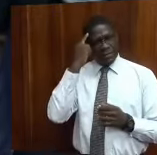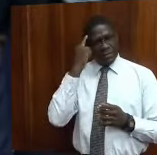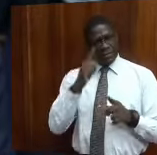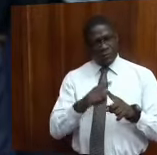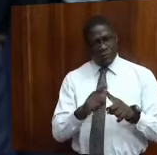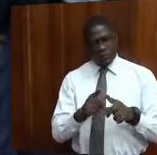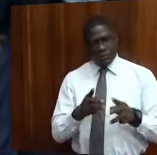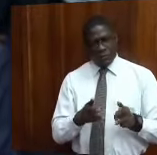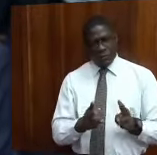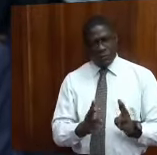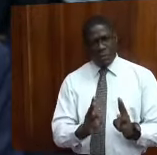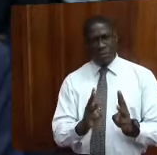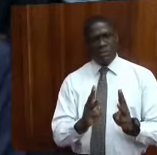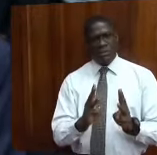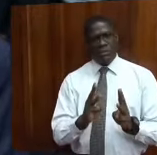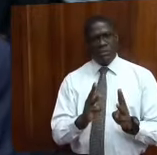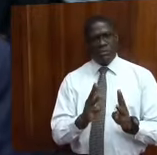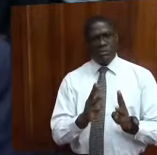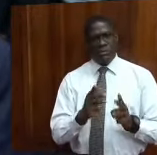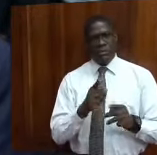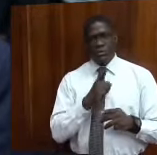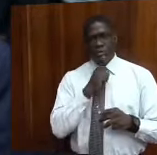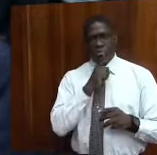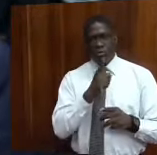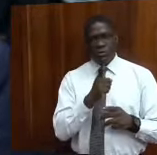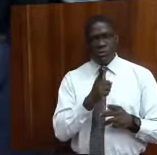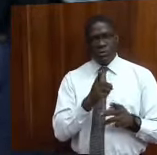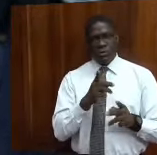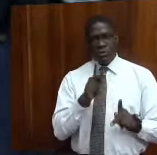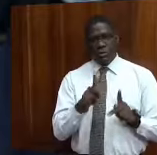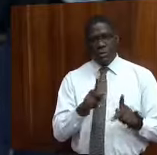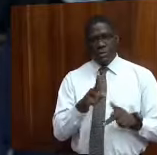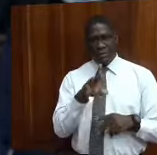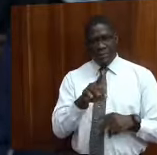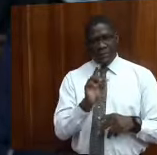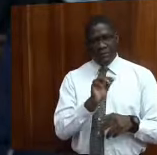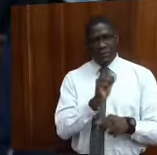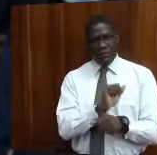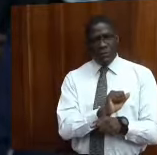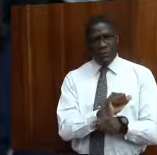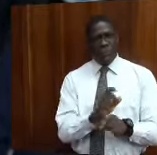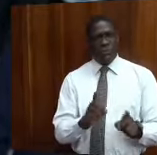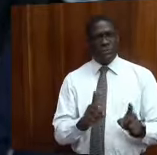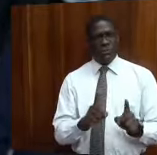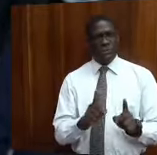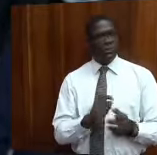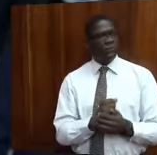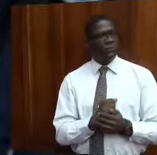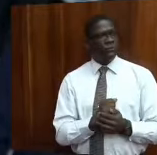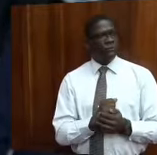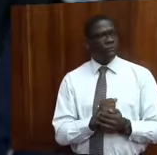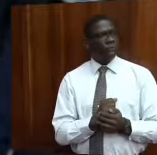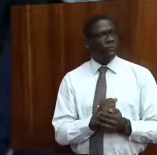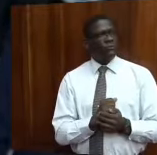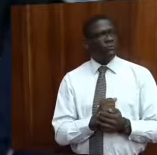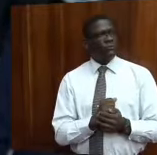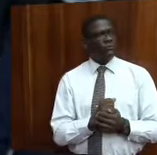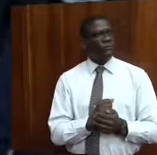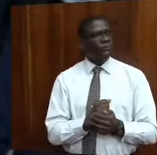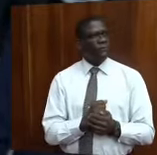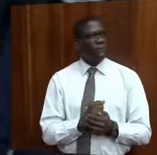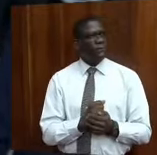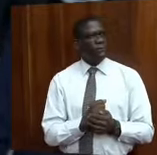battered by the effects of the pandemic and now the Russia-Ukraine war. Mr. Speaker, I now come